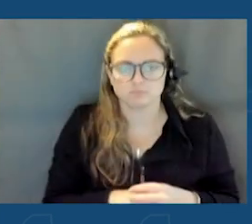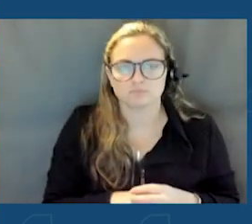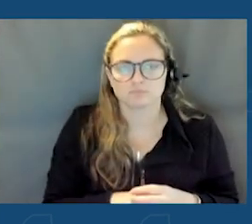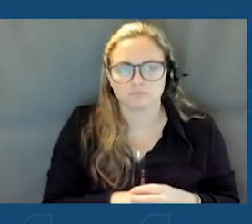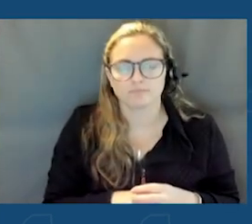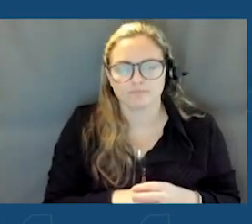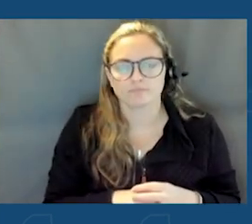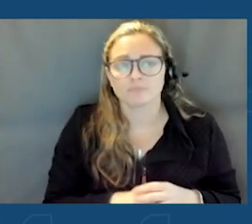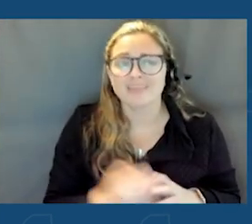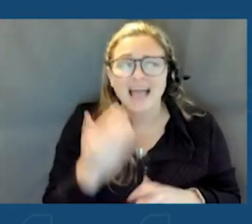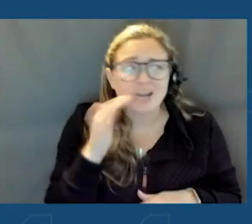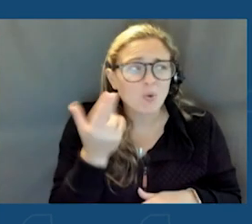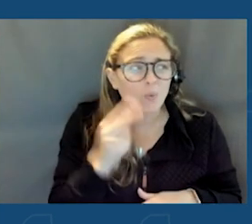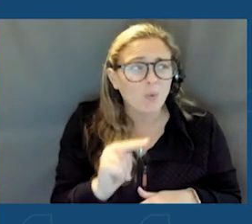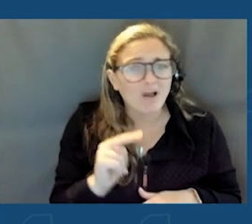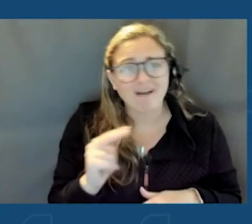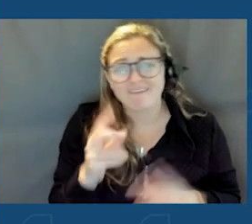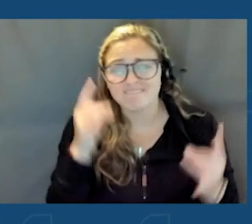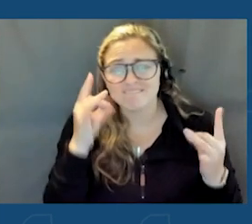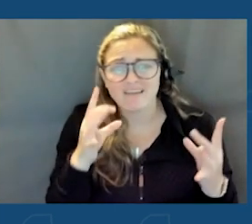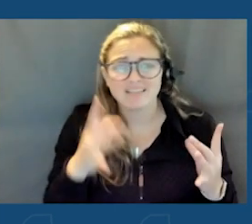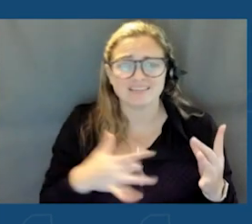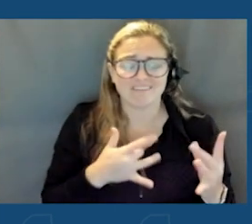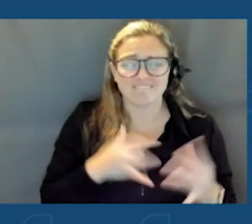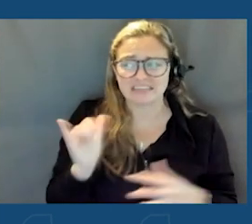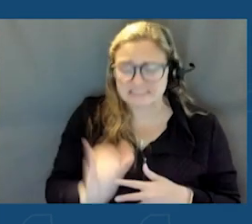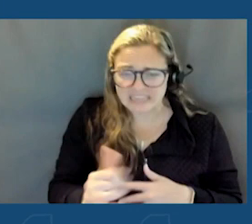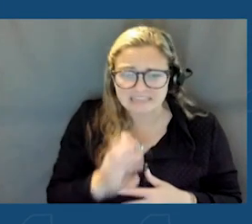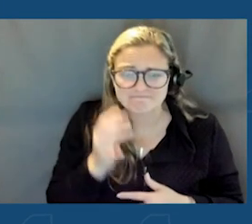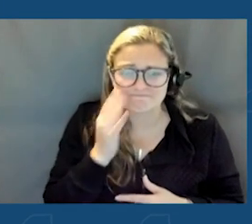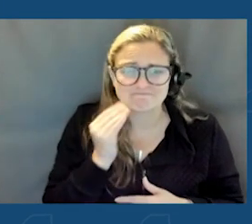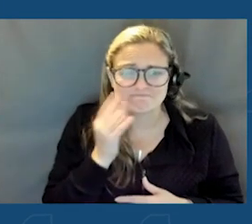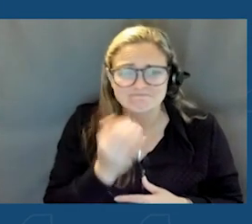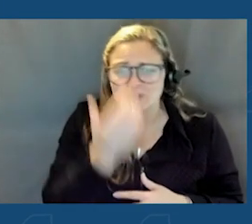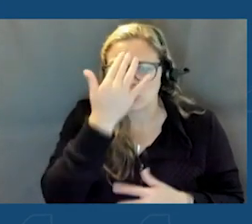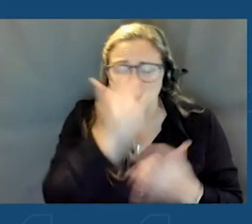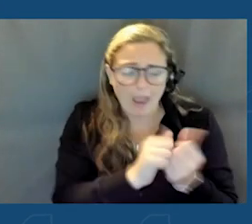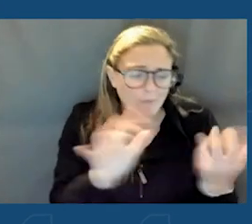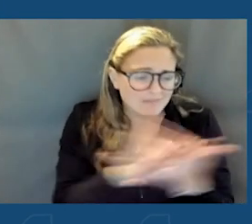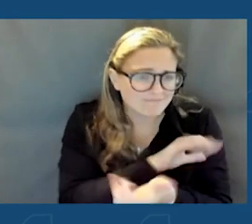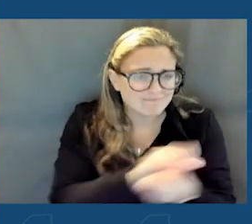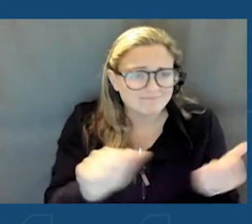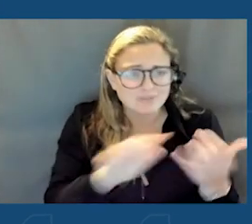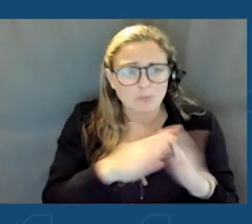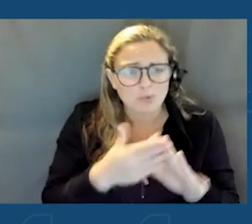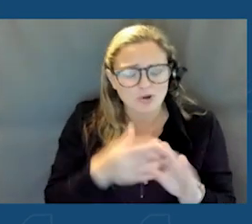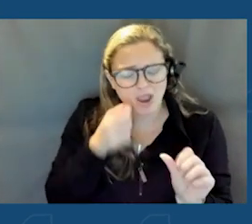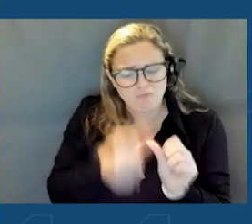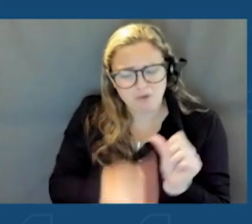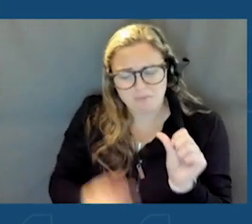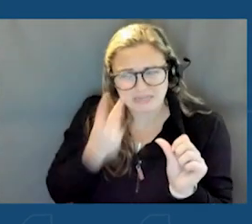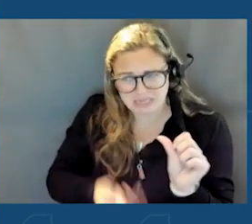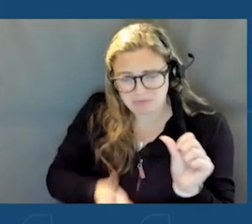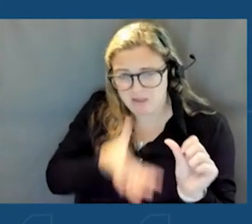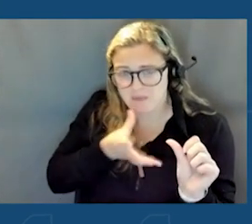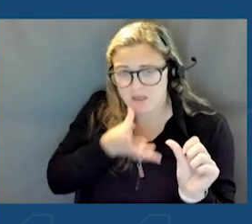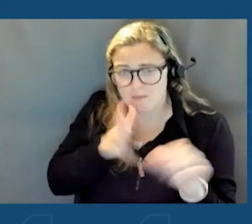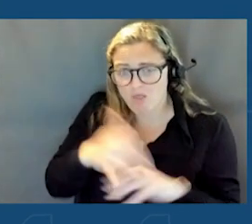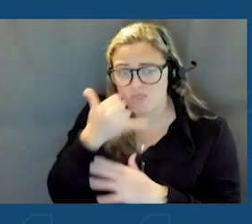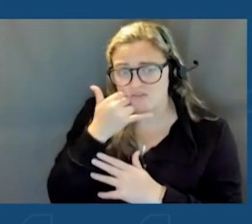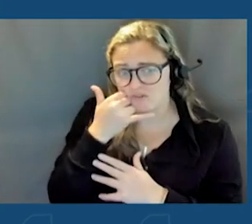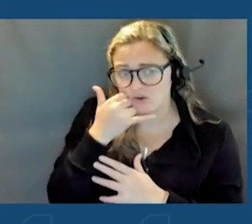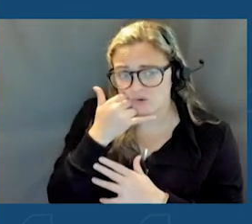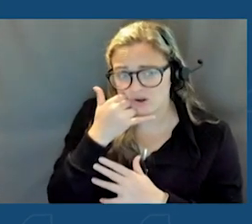feels like. I know how it terrorizes a community. I'll never forget watching my mom being on the telephone with her